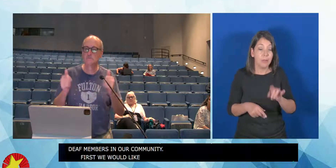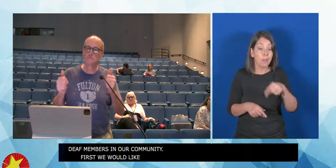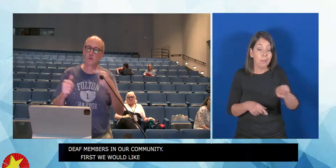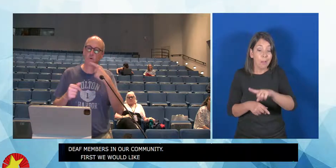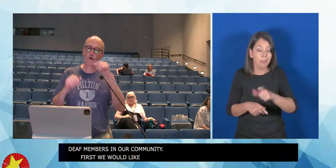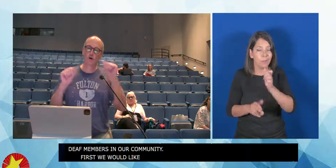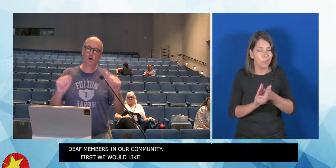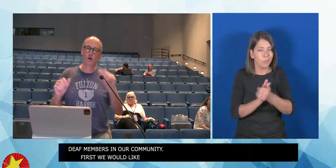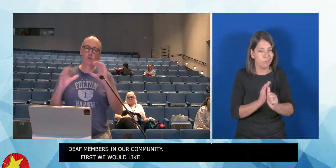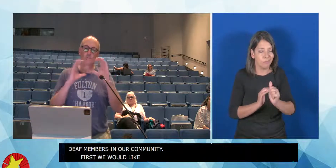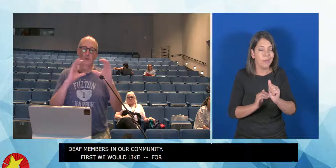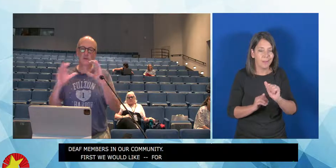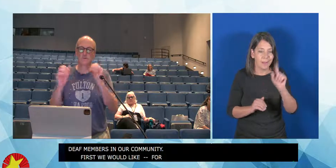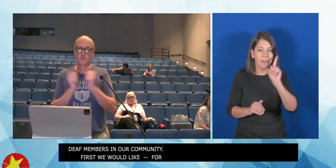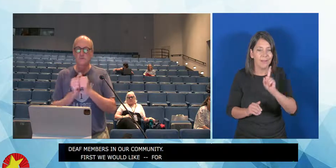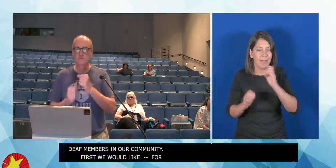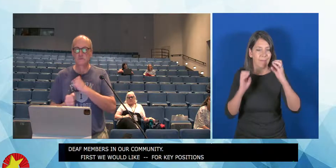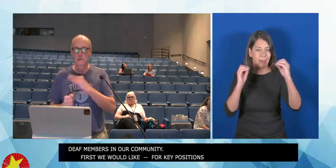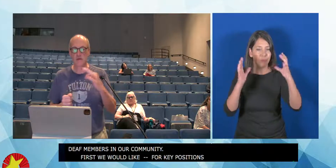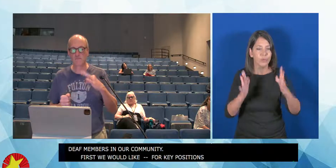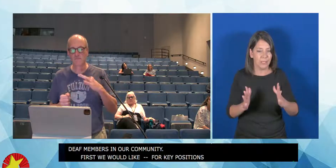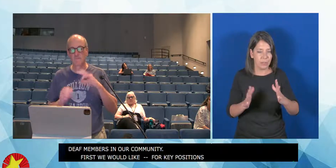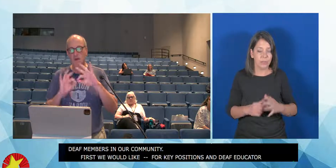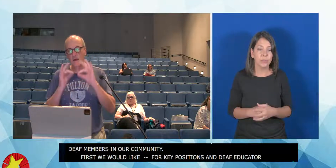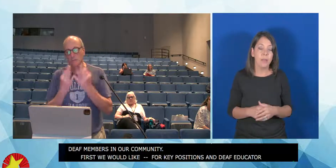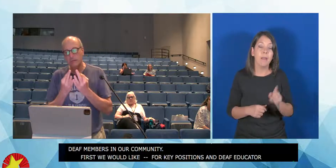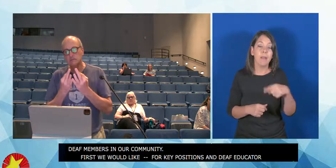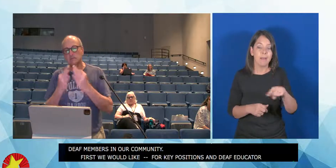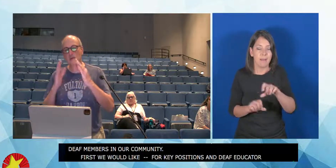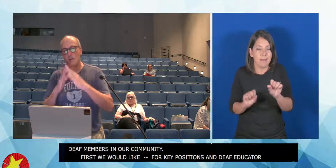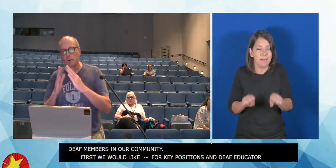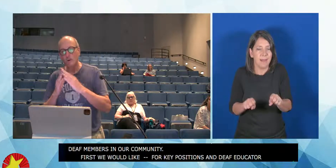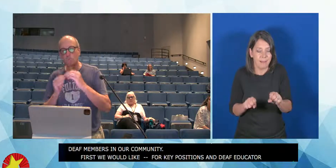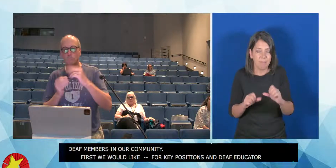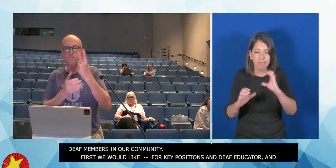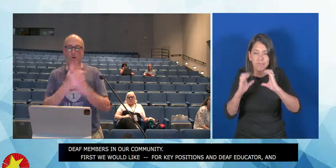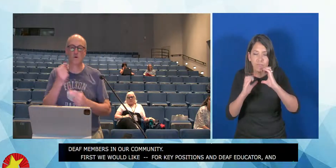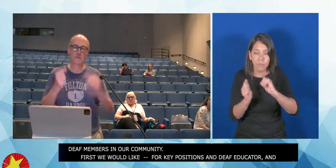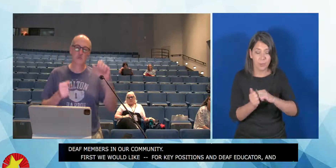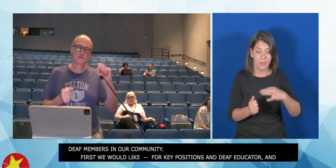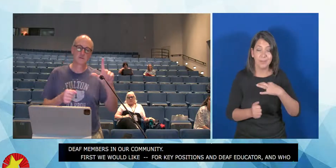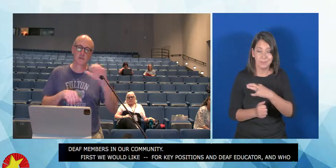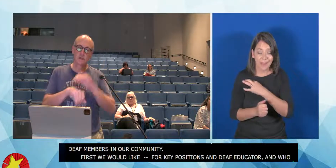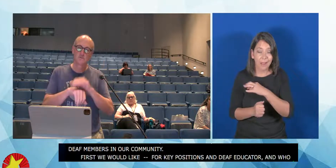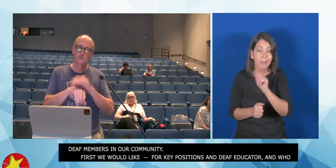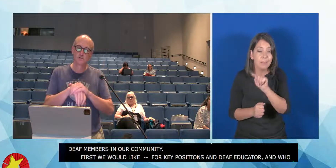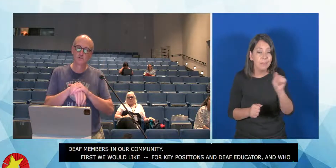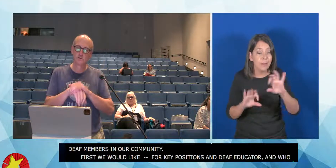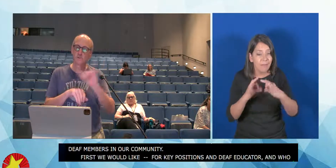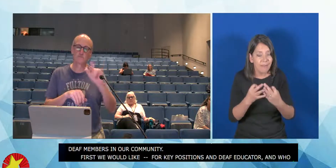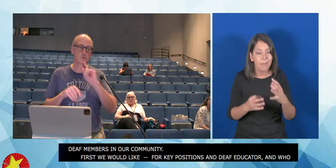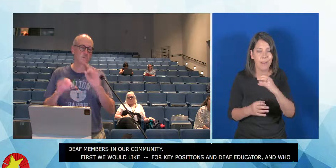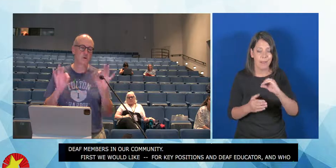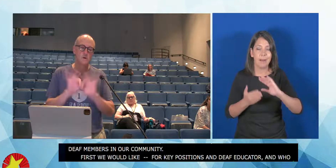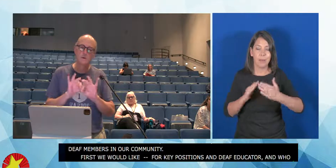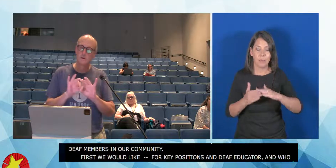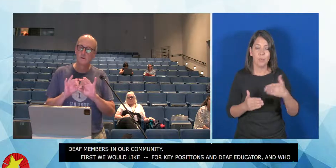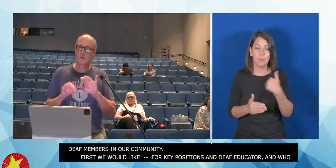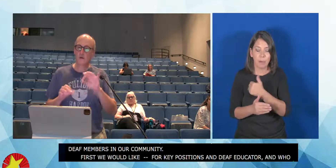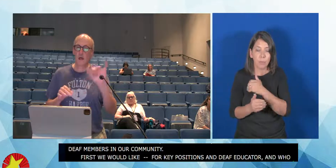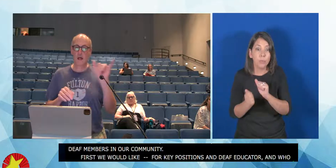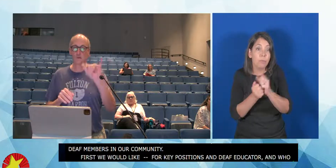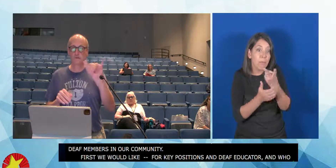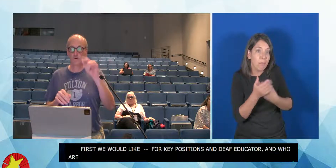deaf educators who are capable of communicating with staff, families, and community members, both in ASL